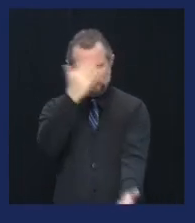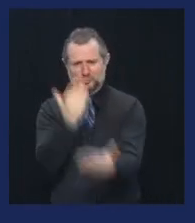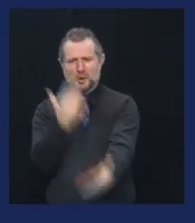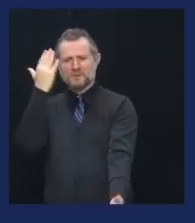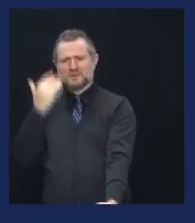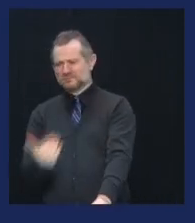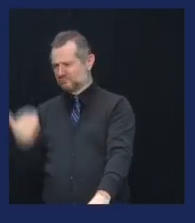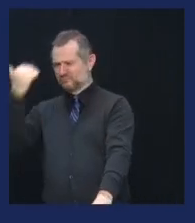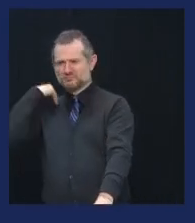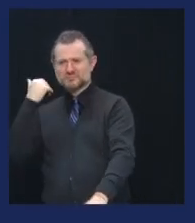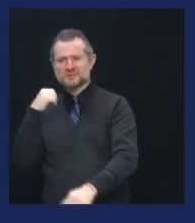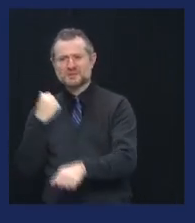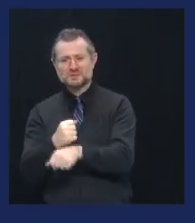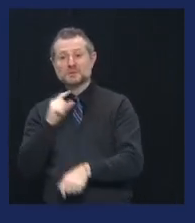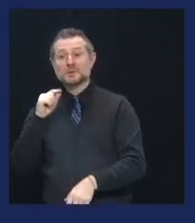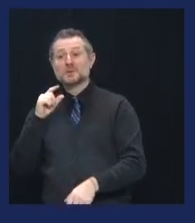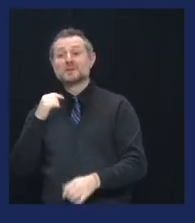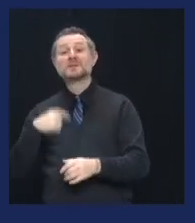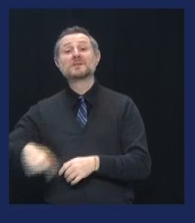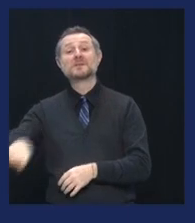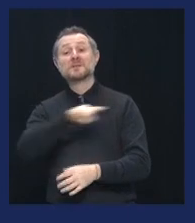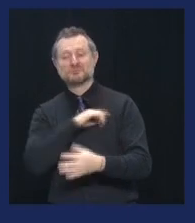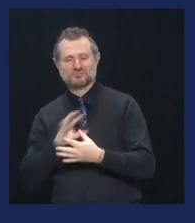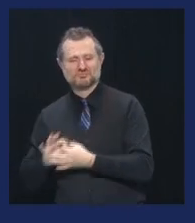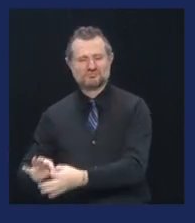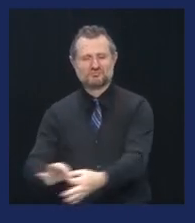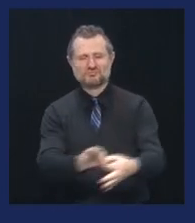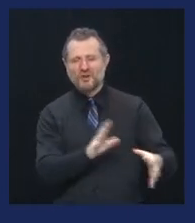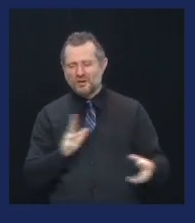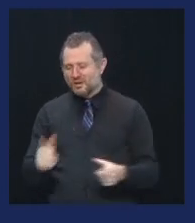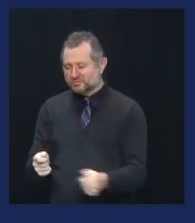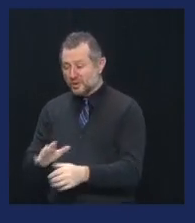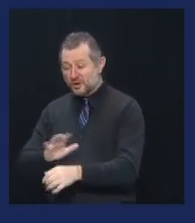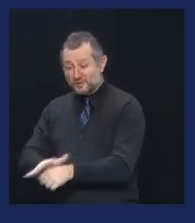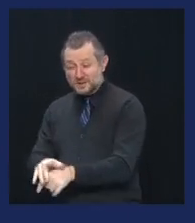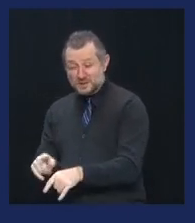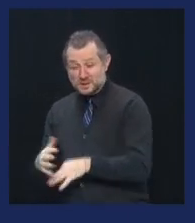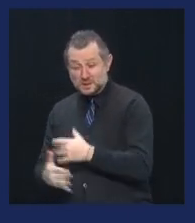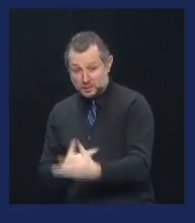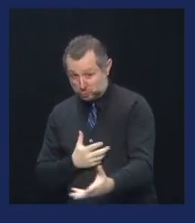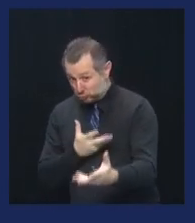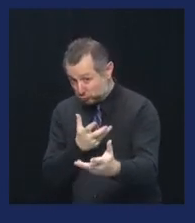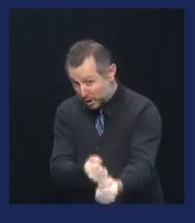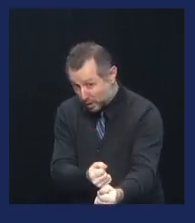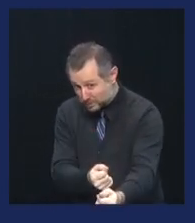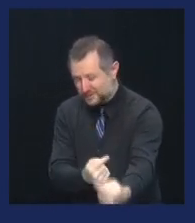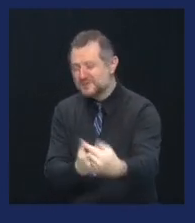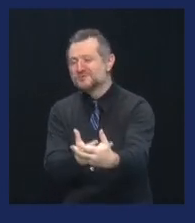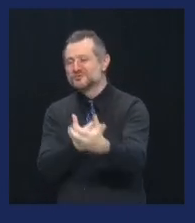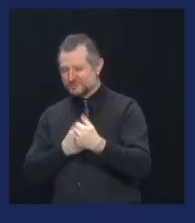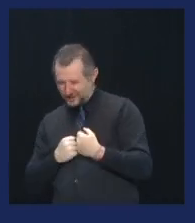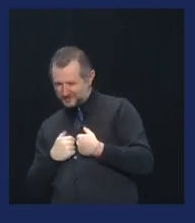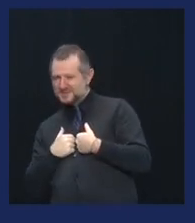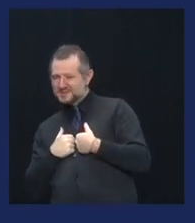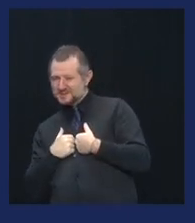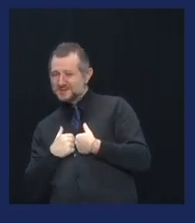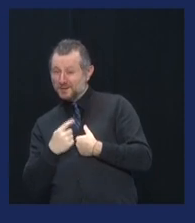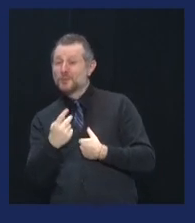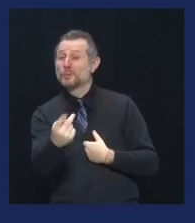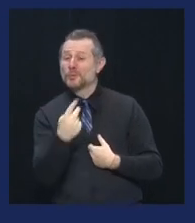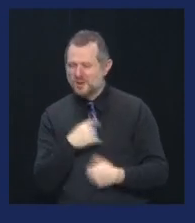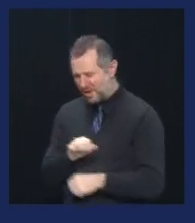our unity that controlled COVID. It was our confidence in each other that overcame our fear. My friends, let us